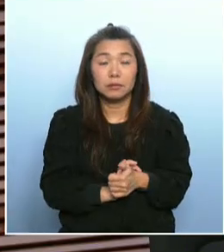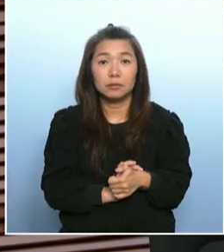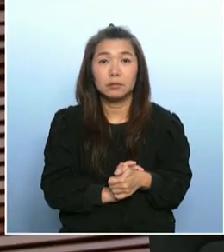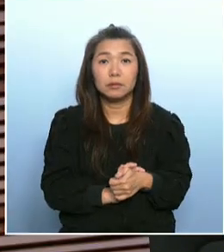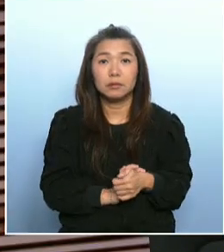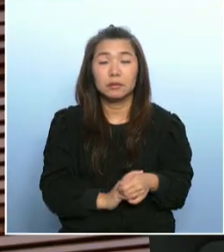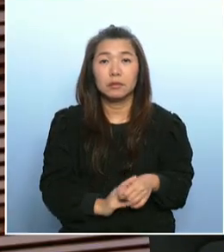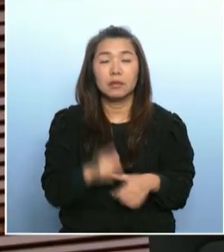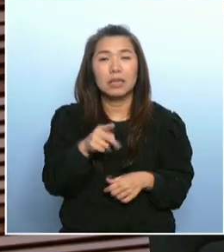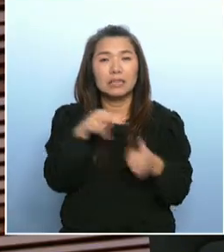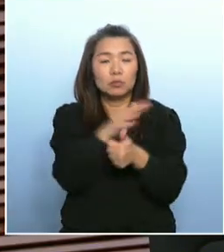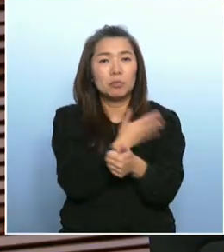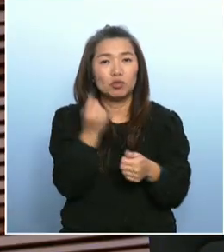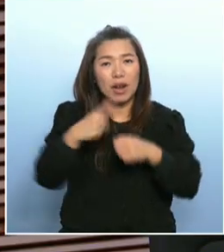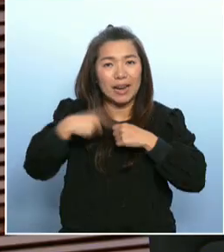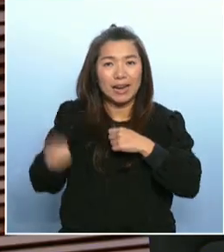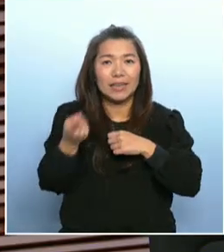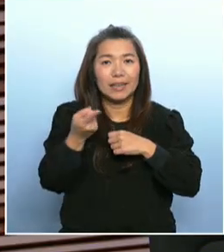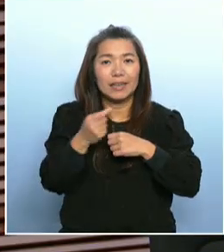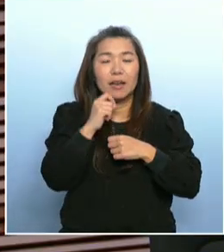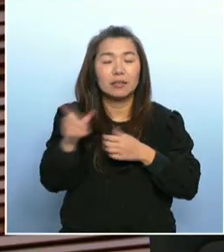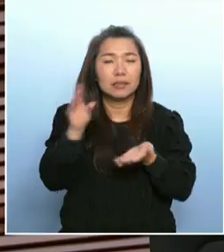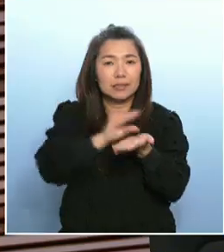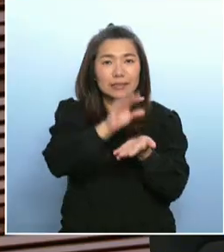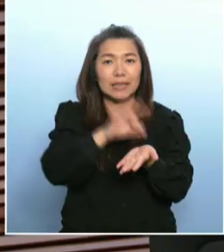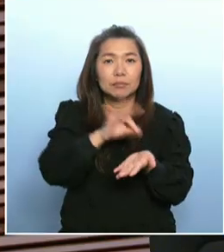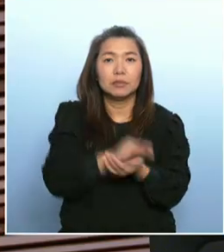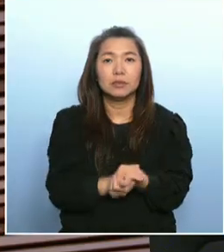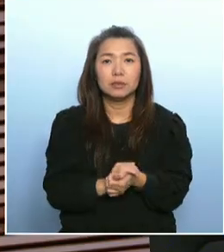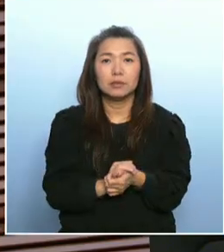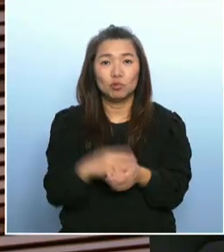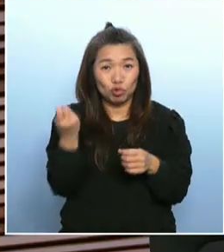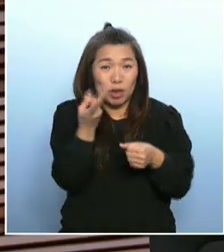we already offer a financial assistance to meet their basic needs.